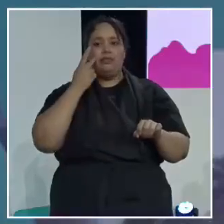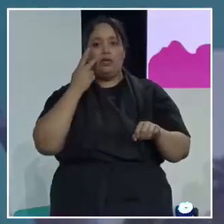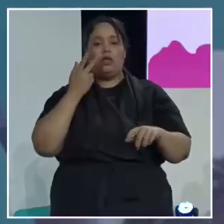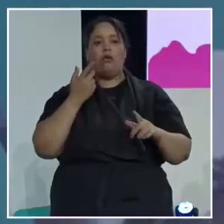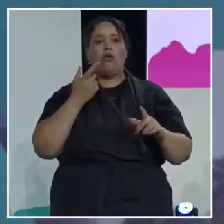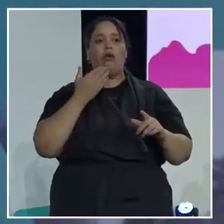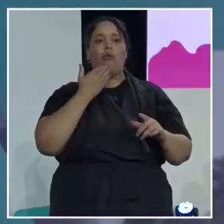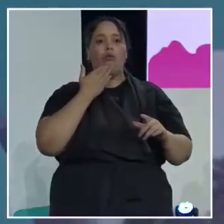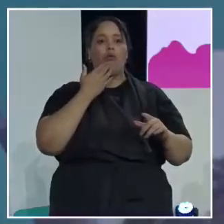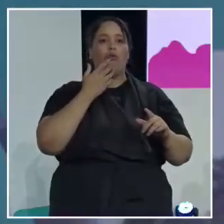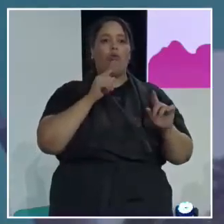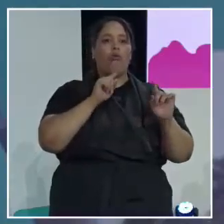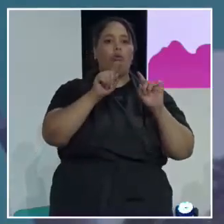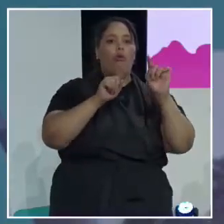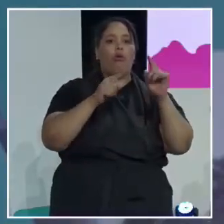its layers,